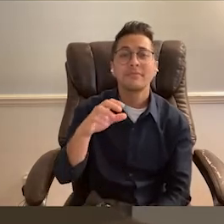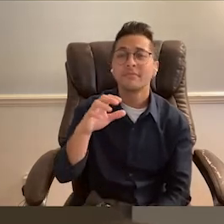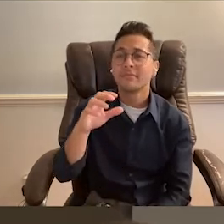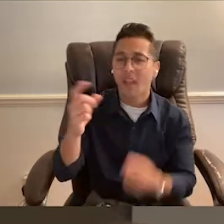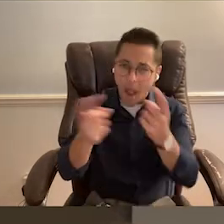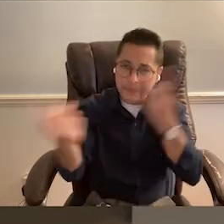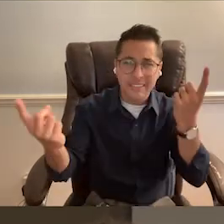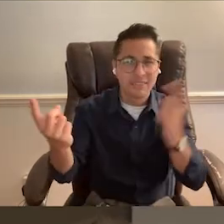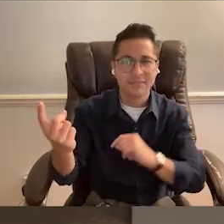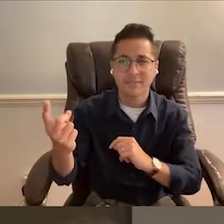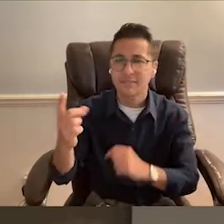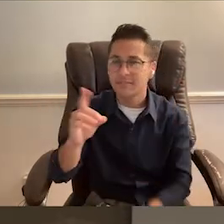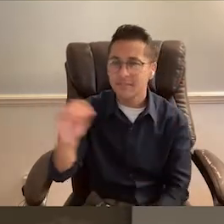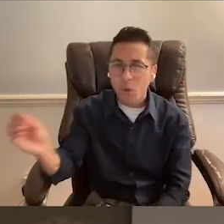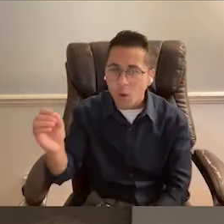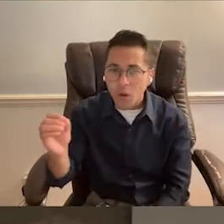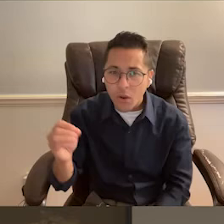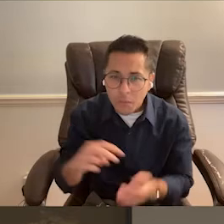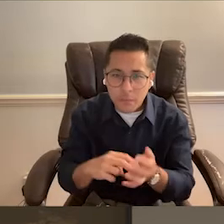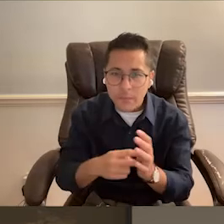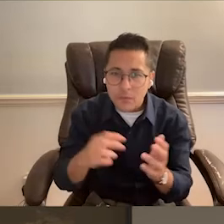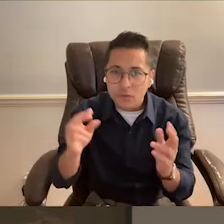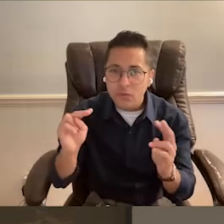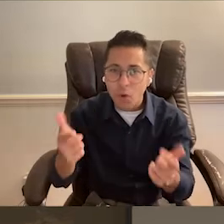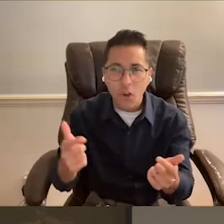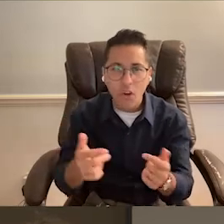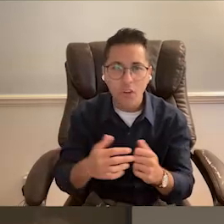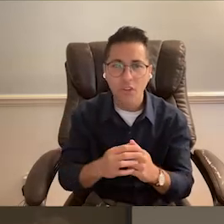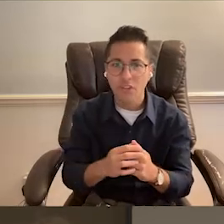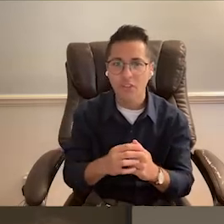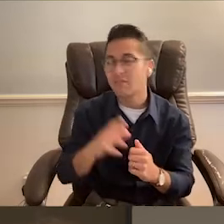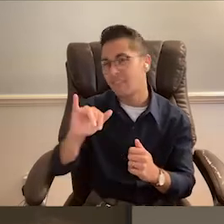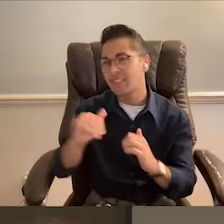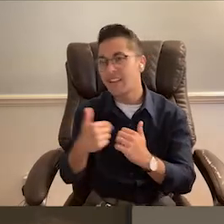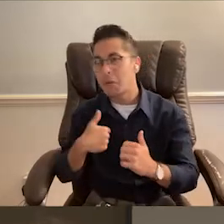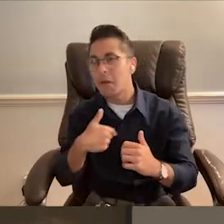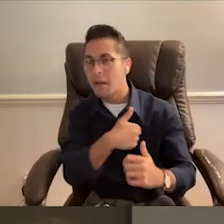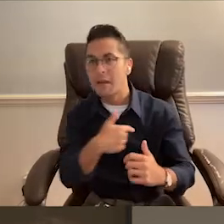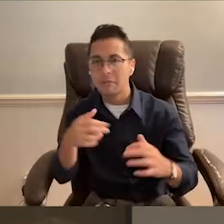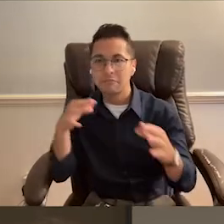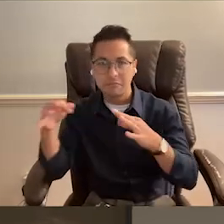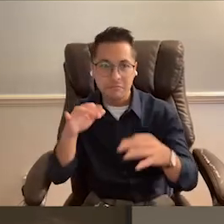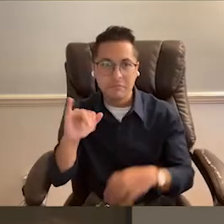Yeah. Okay. Oppositional defiant disorder is the no kid.